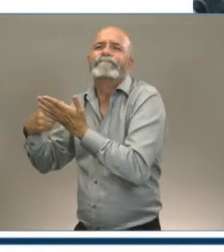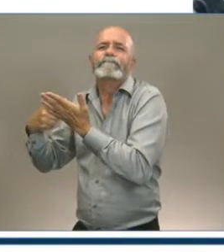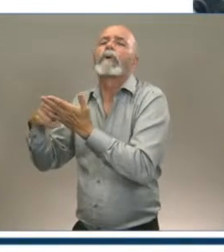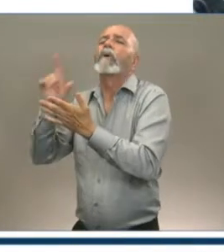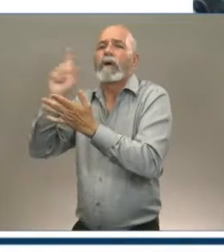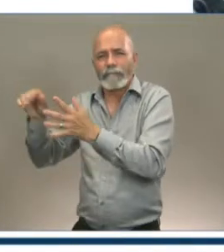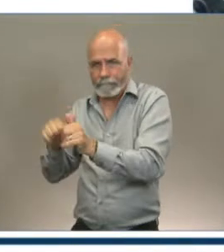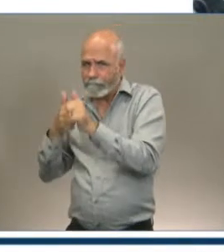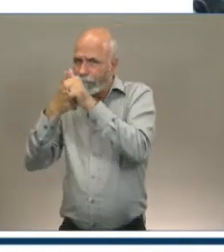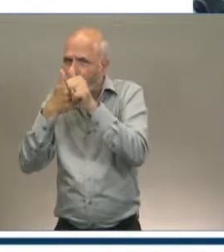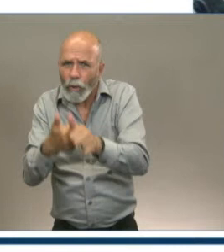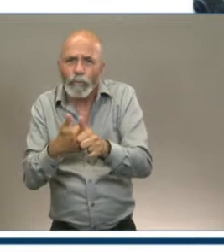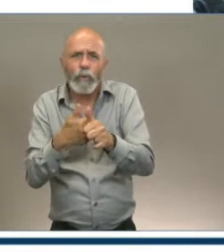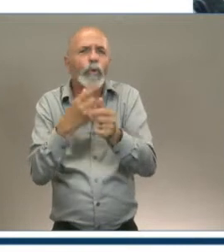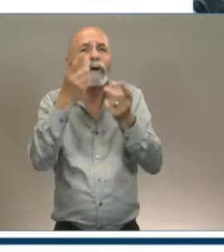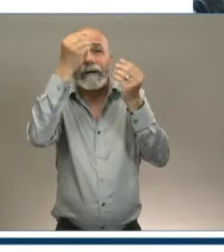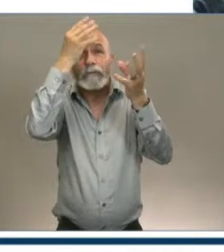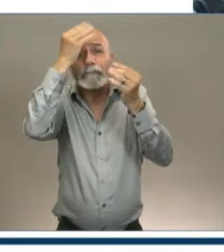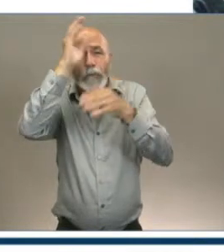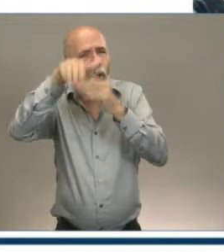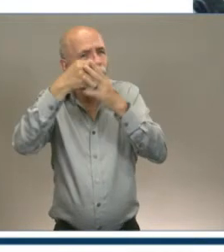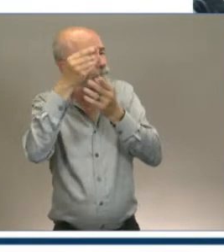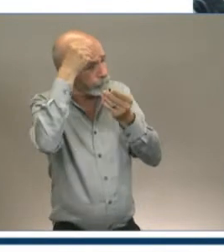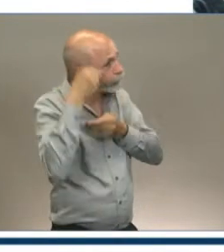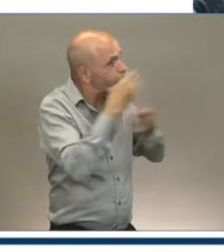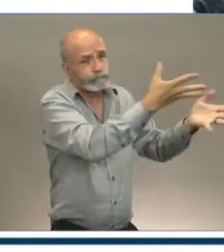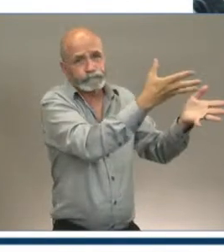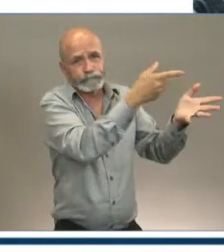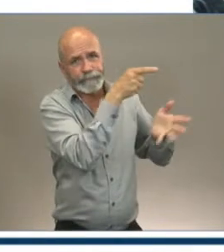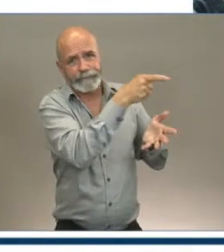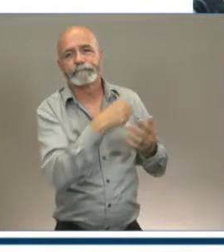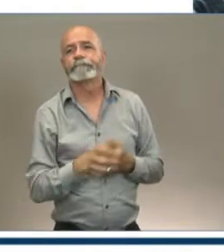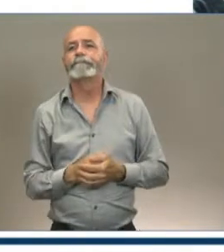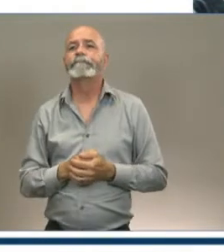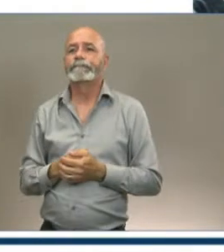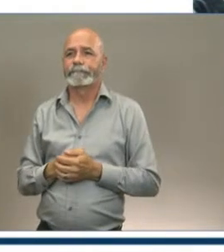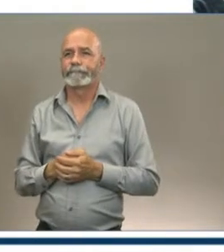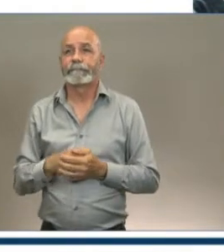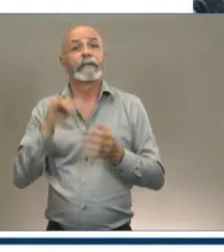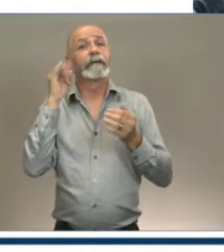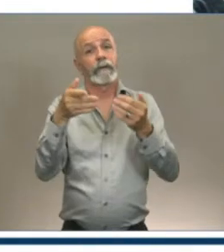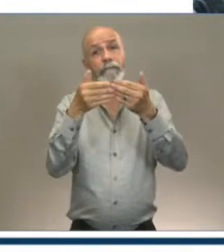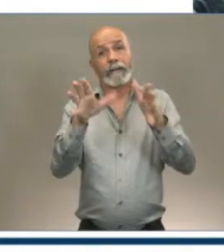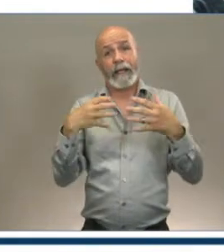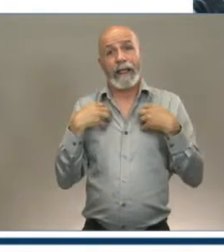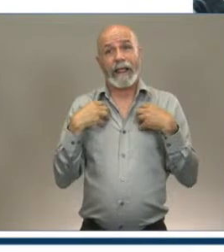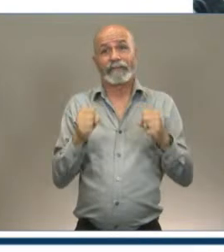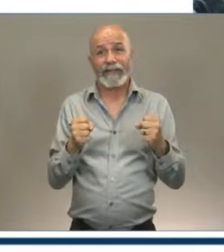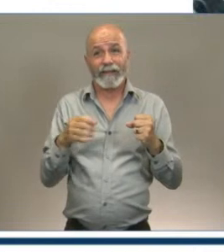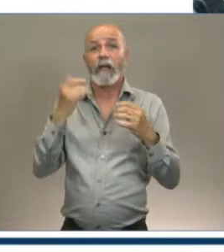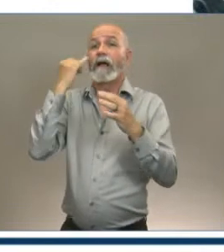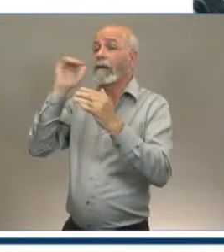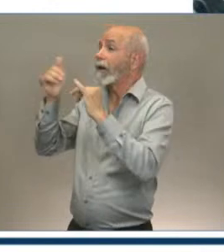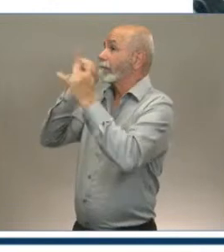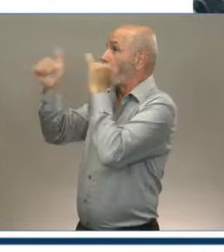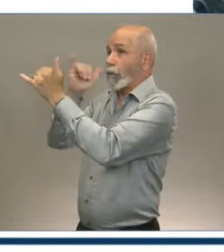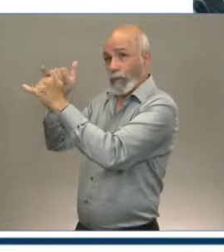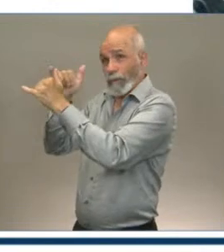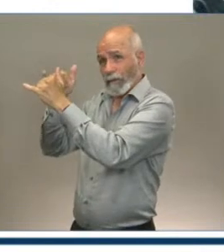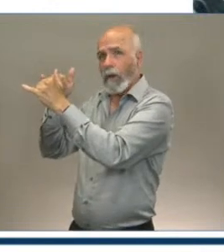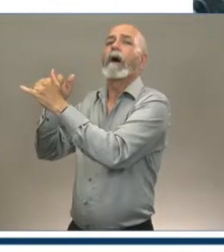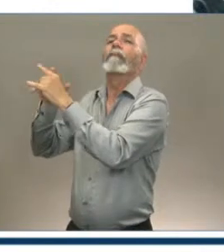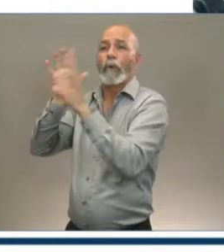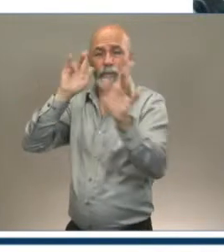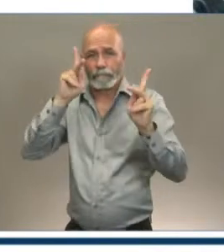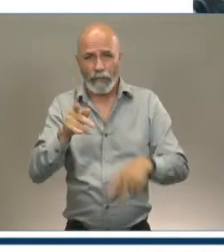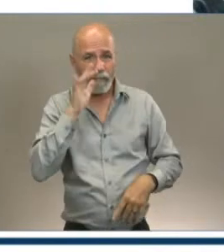health teams give them through their contact tracing. So please do take the call from public health when you receive it. Regarding the